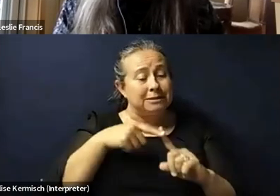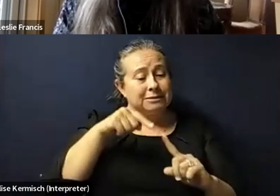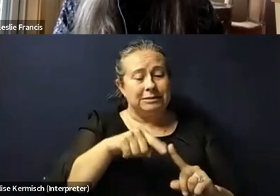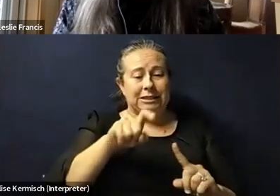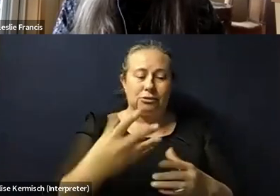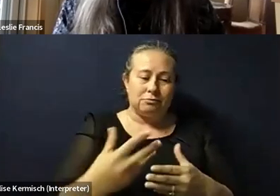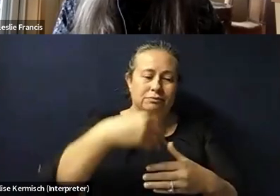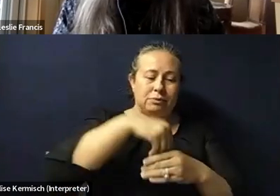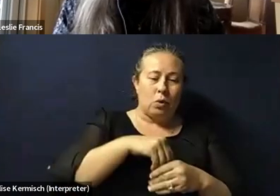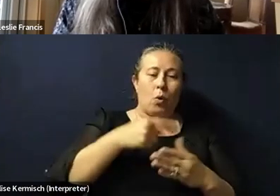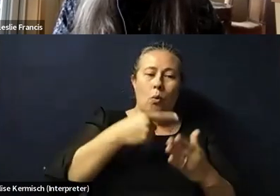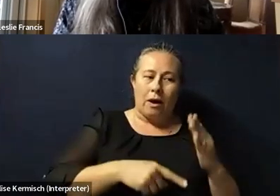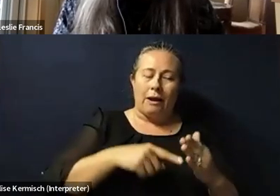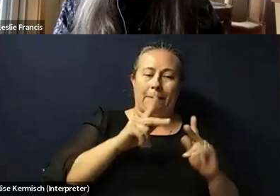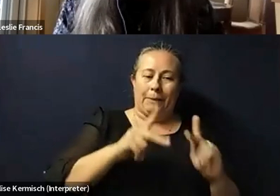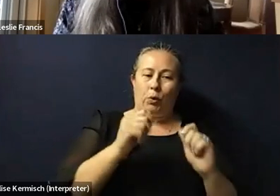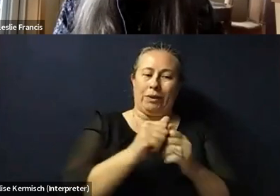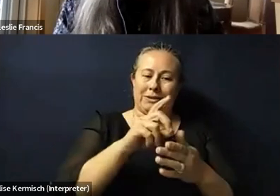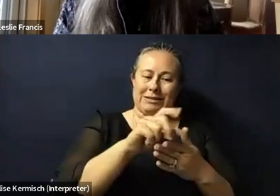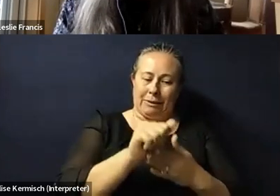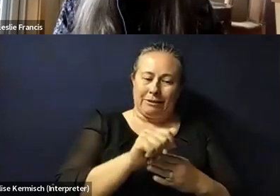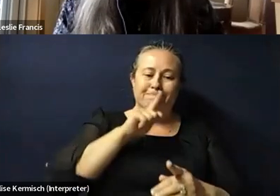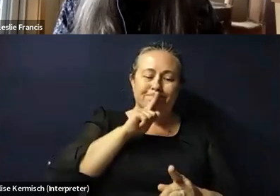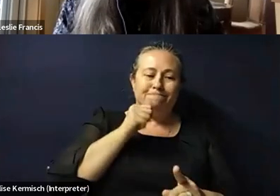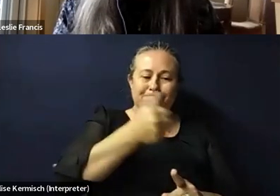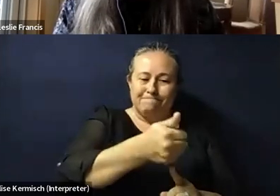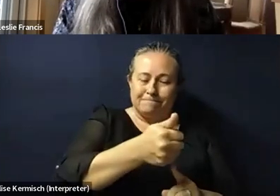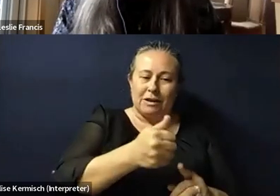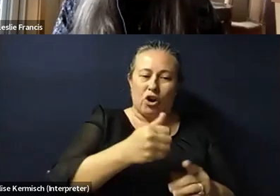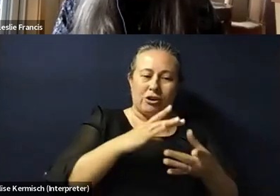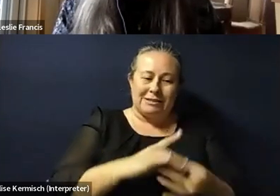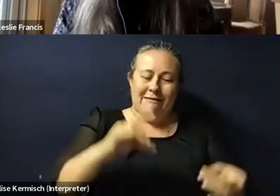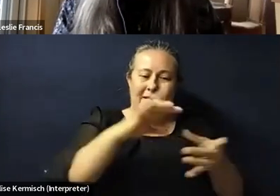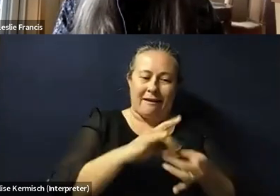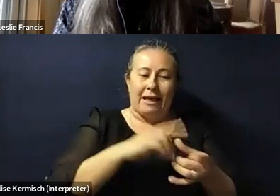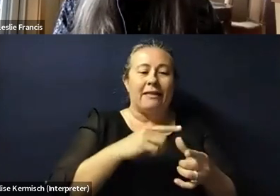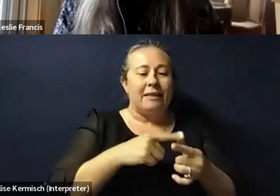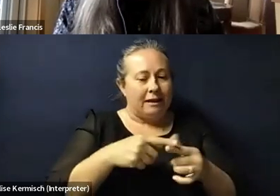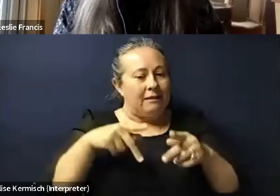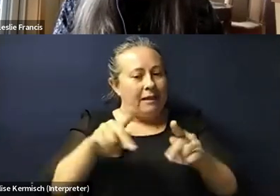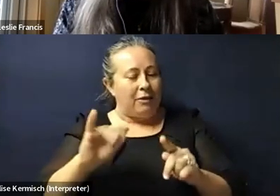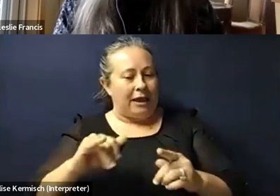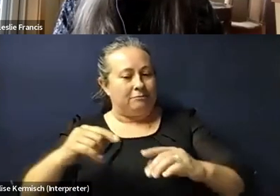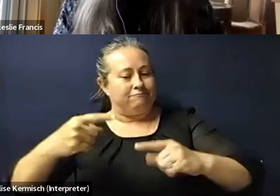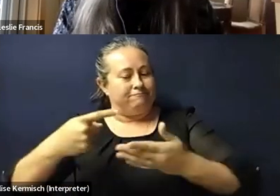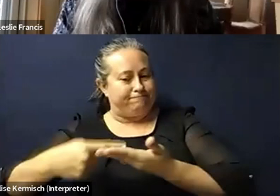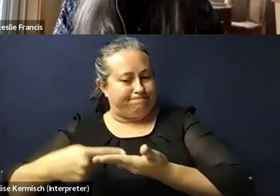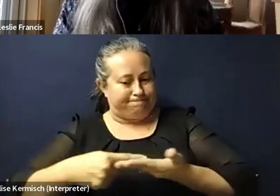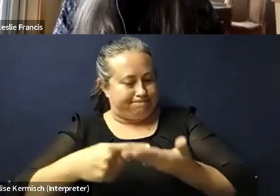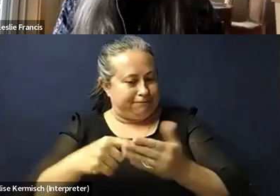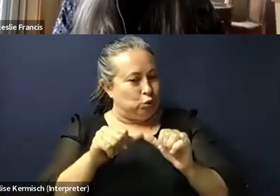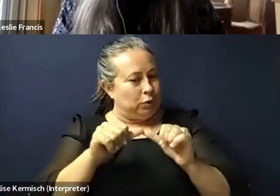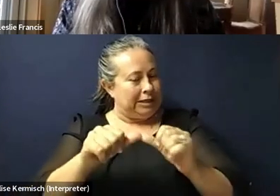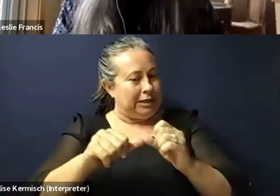disabilities, disabled people are actually saying, and then allow that dialogue to really continue. And really